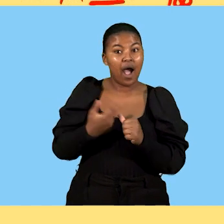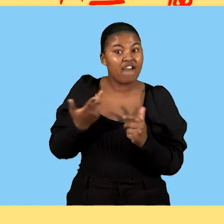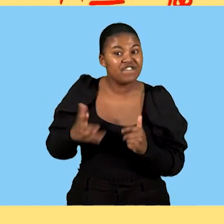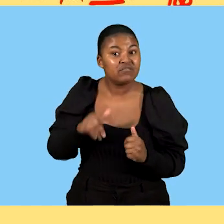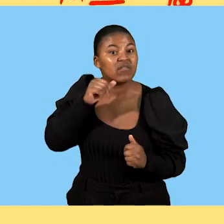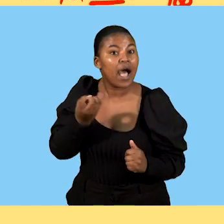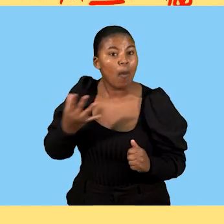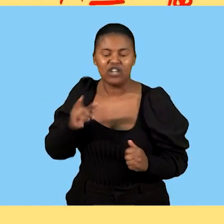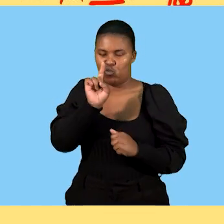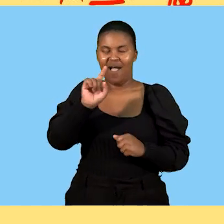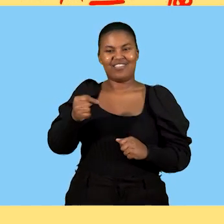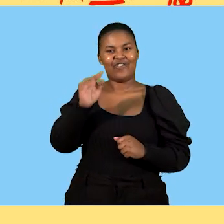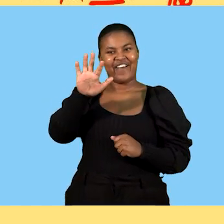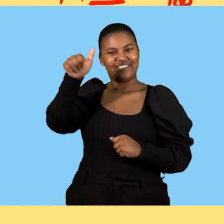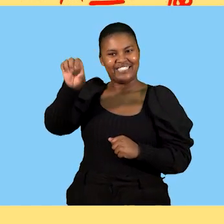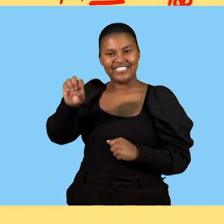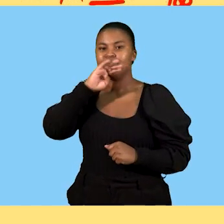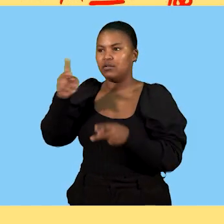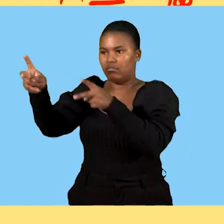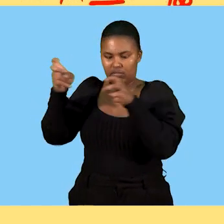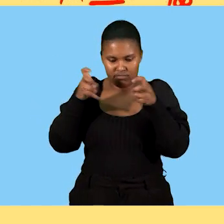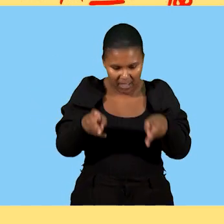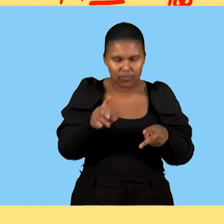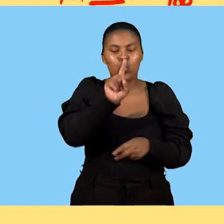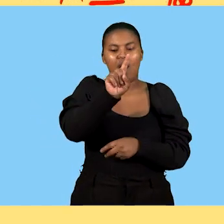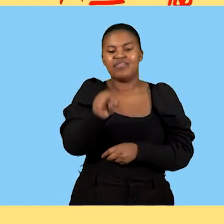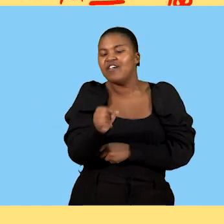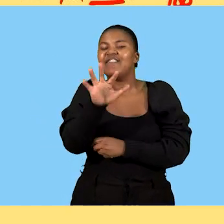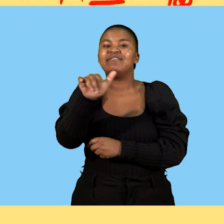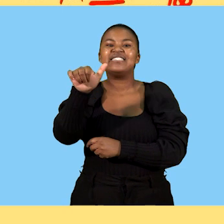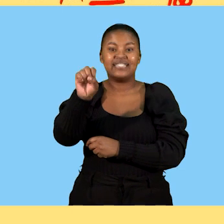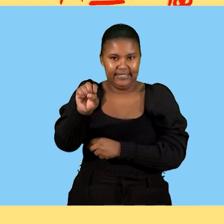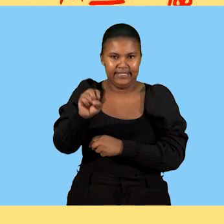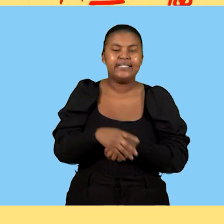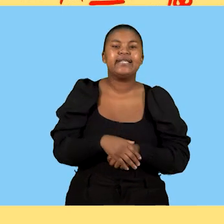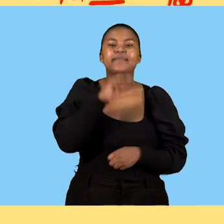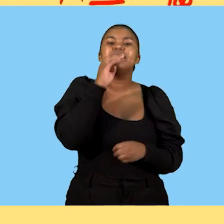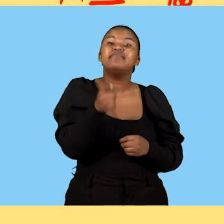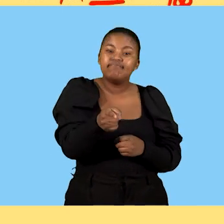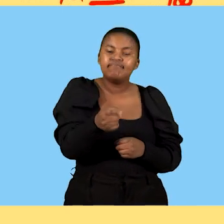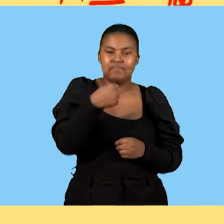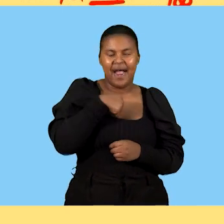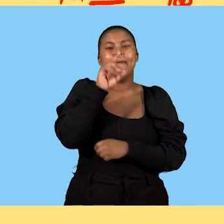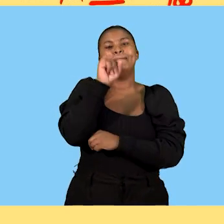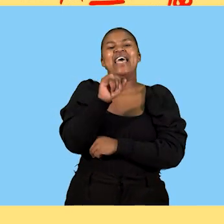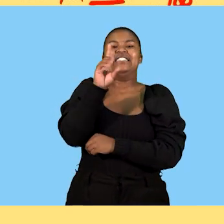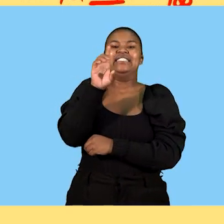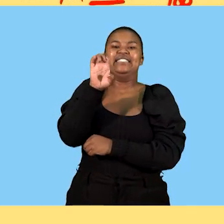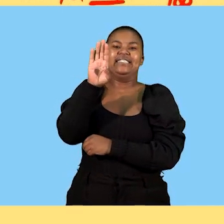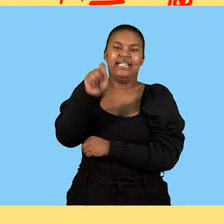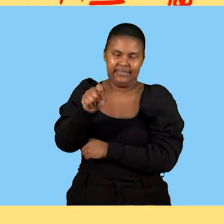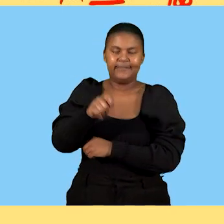be 1,560. So I'll come here, it's 1,560. That therefore becomes